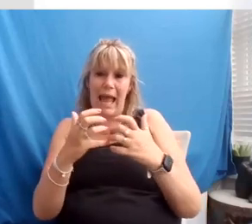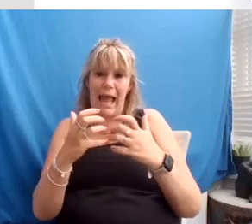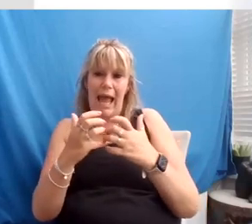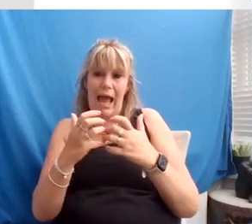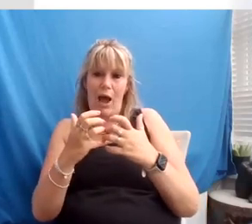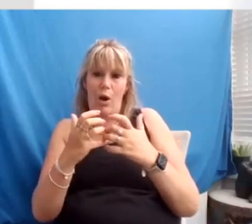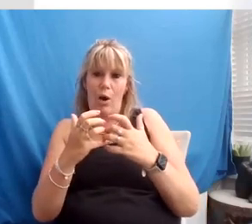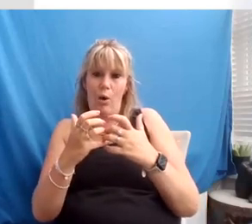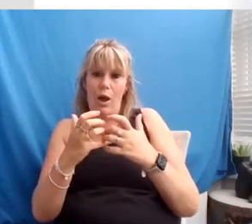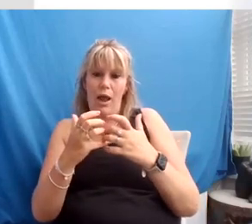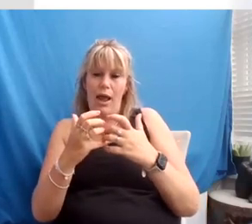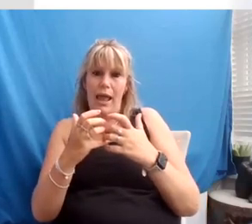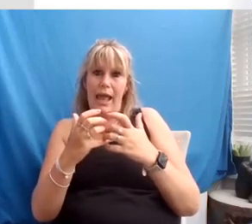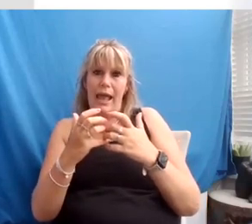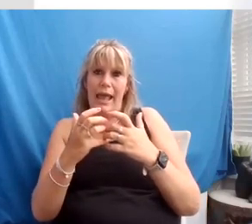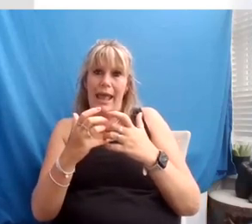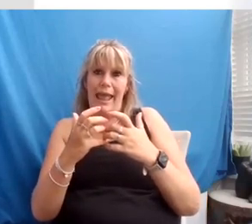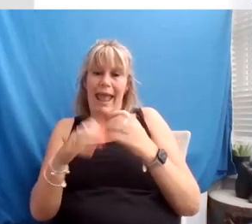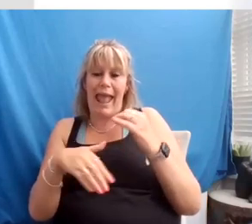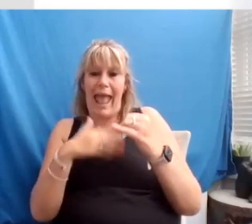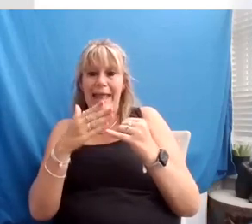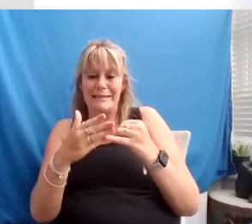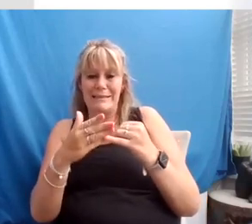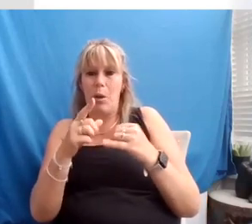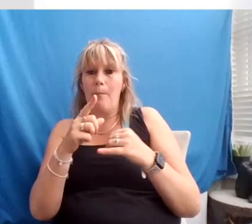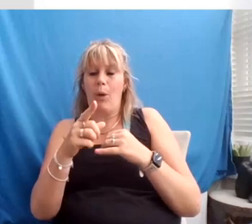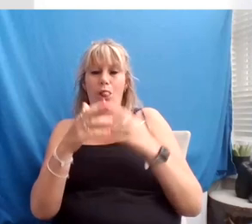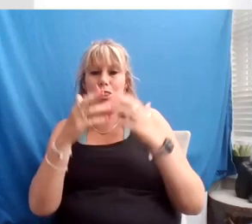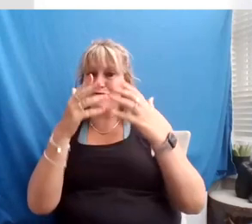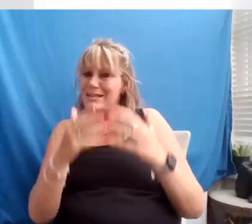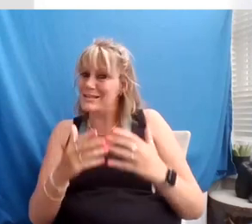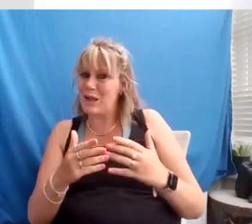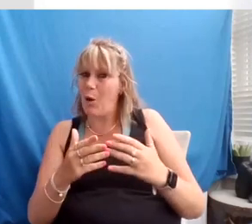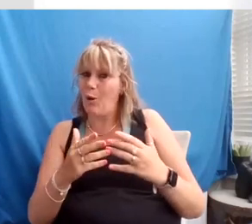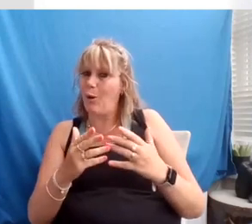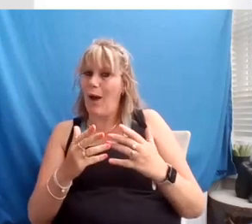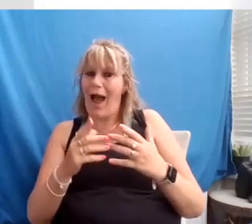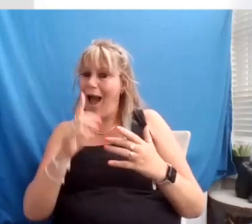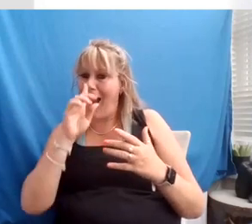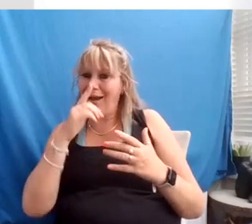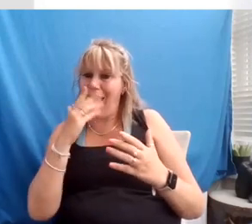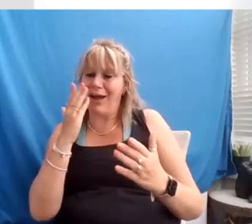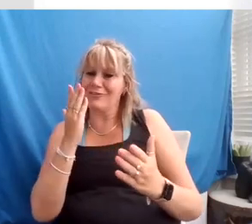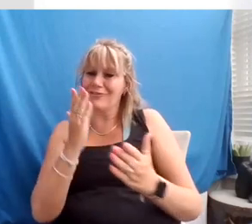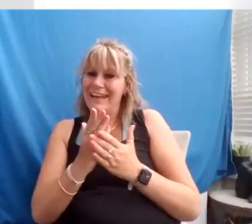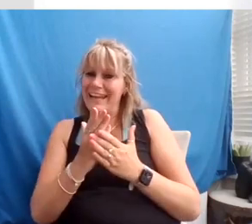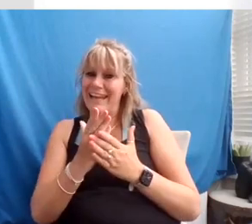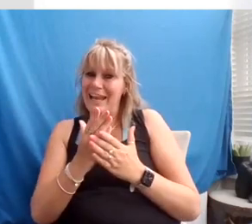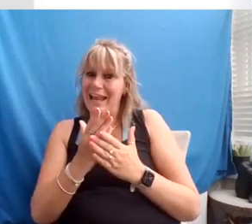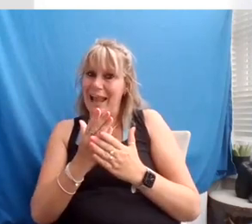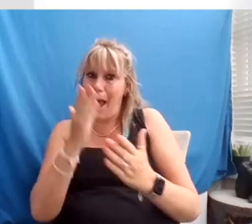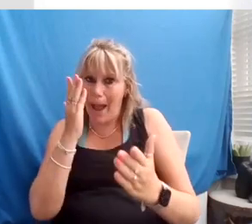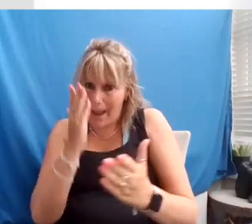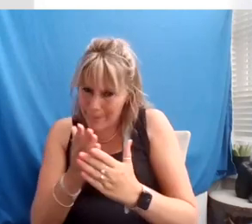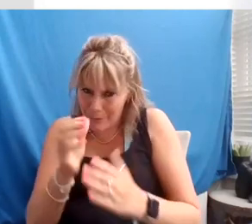how the result's going to come out. And I think that challenges my perfectionism. And I also just like